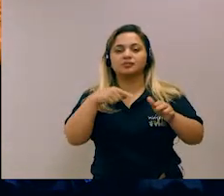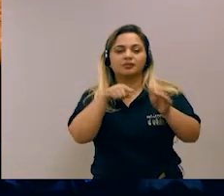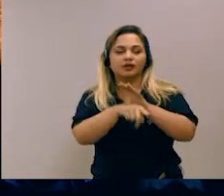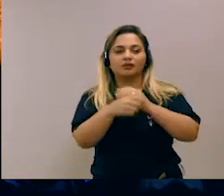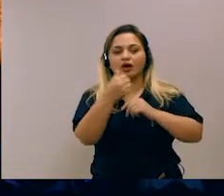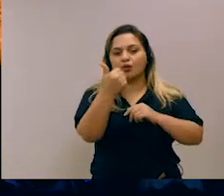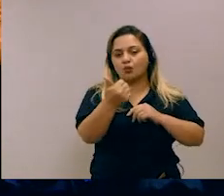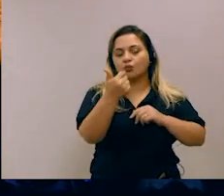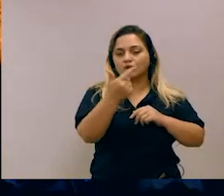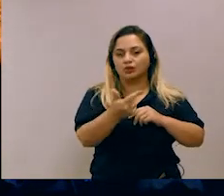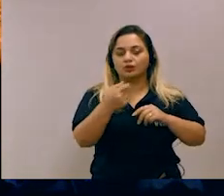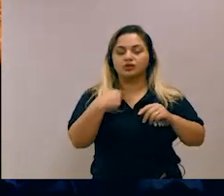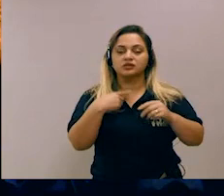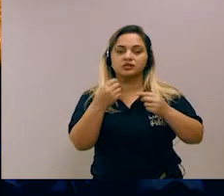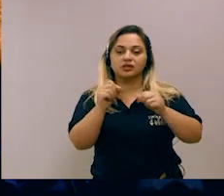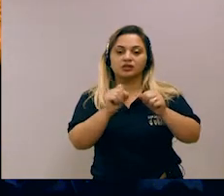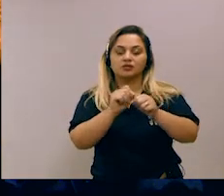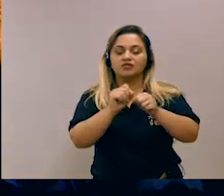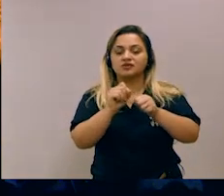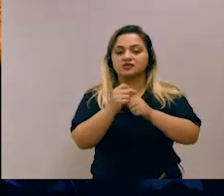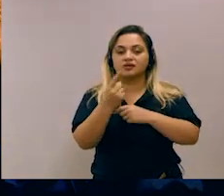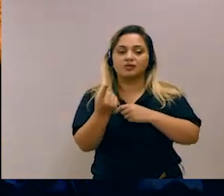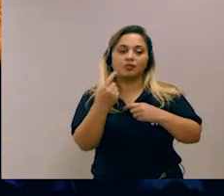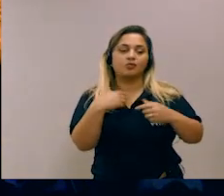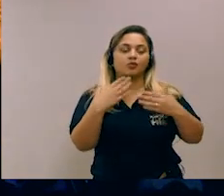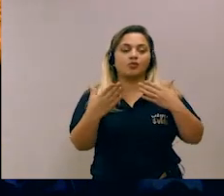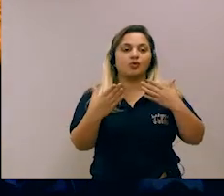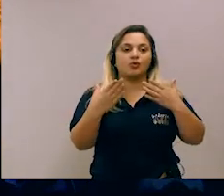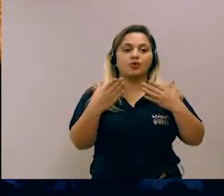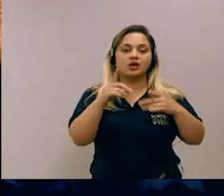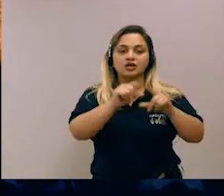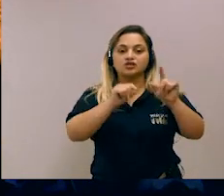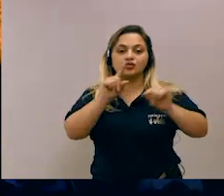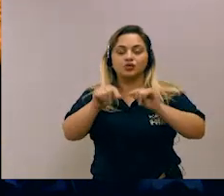problems that we don't have a lot of information on.